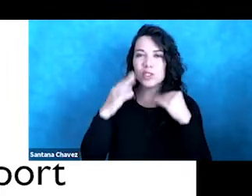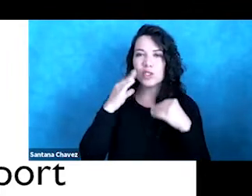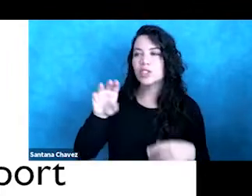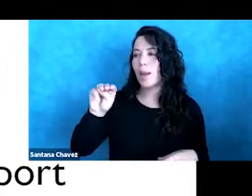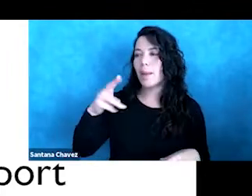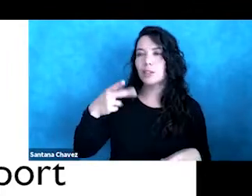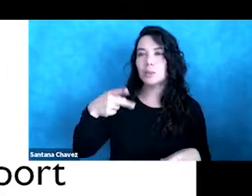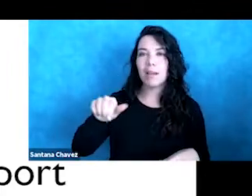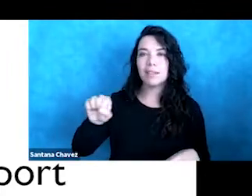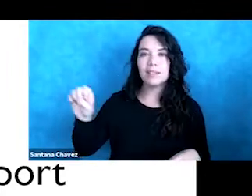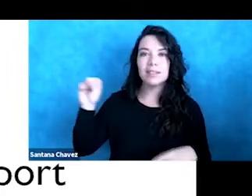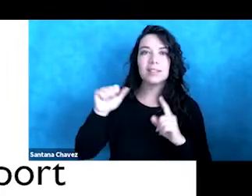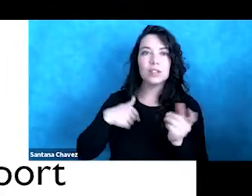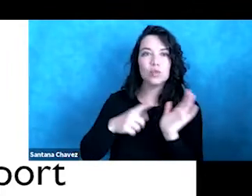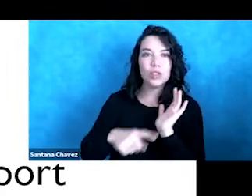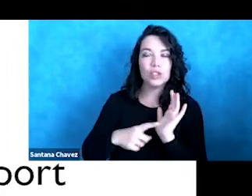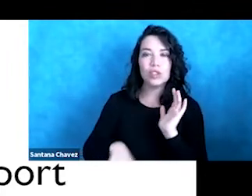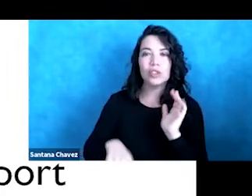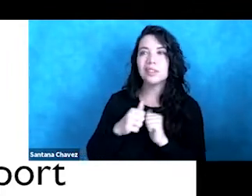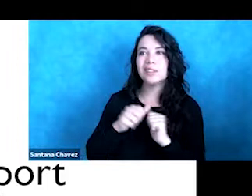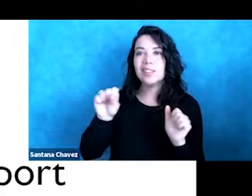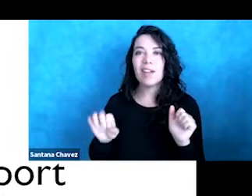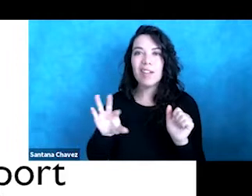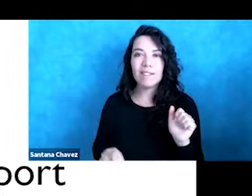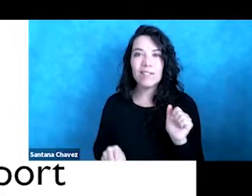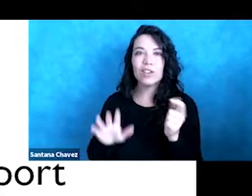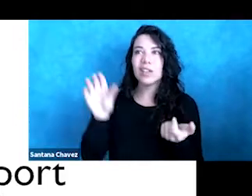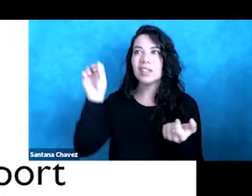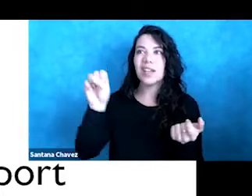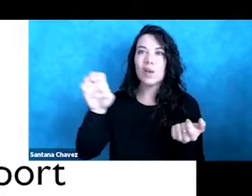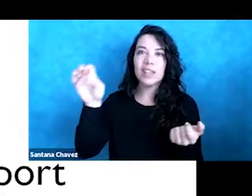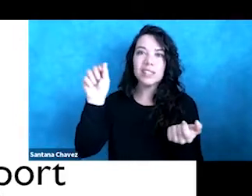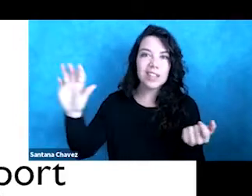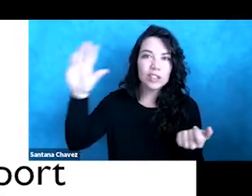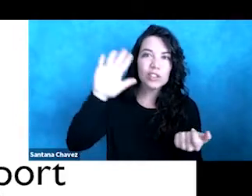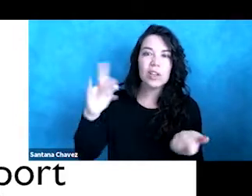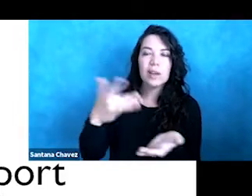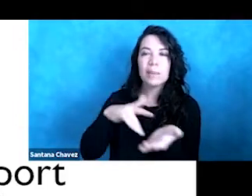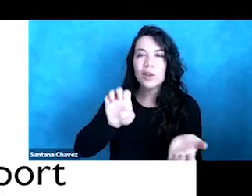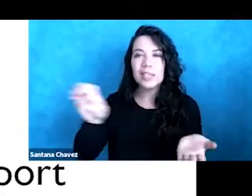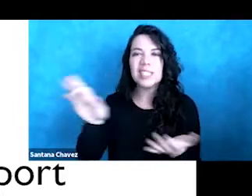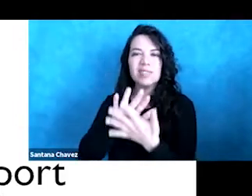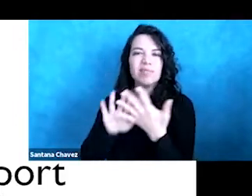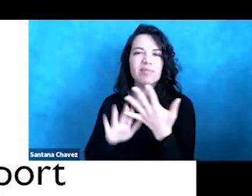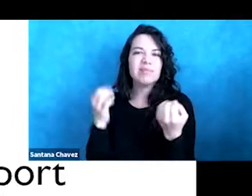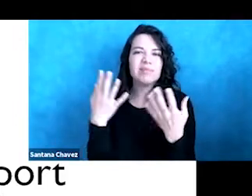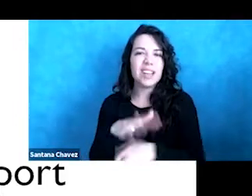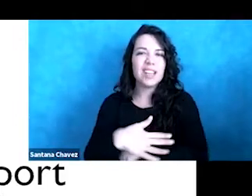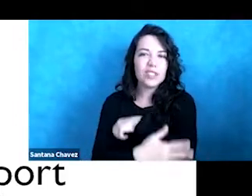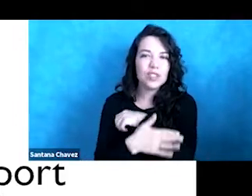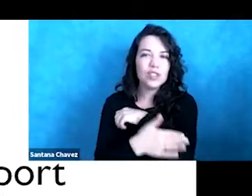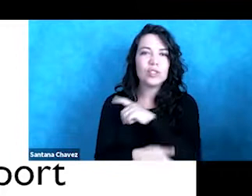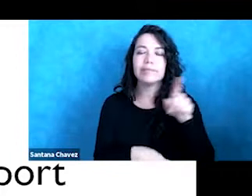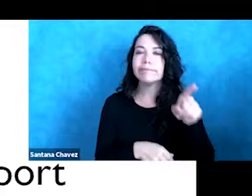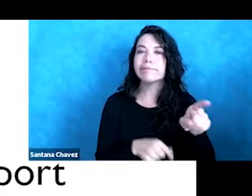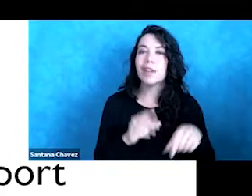research in Sub-Saharan Africa, South America, Southeast Asia, and the Middle East. Paul served as a technical advisor in the development of